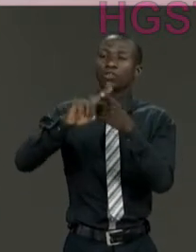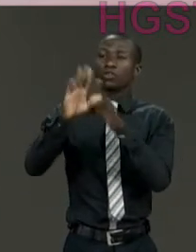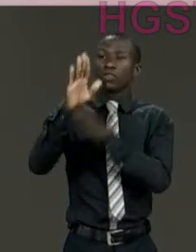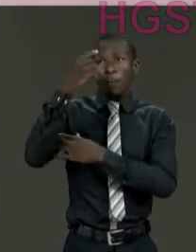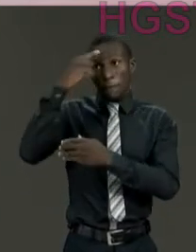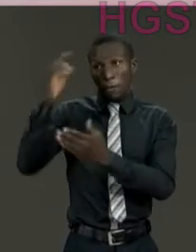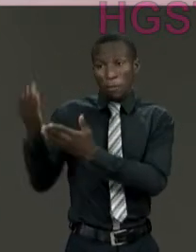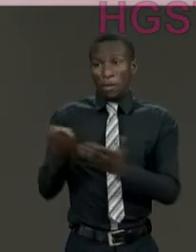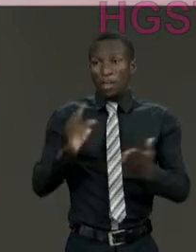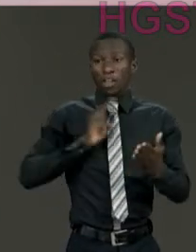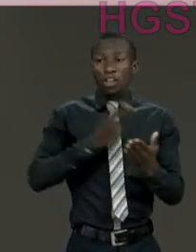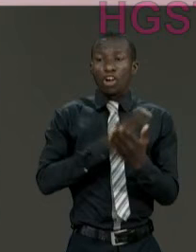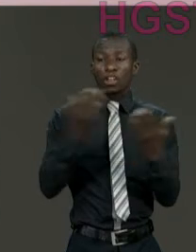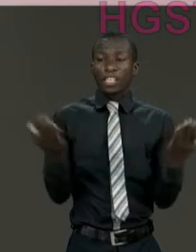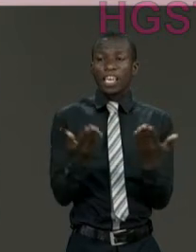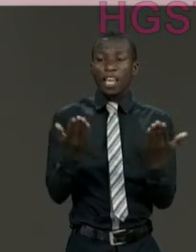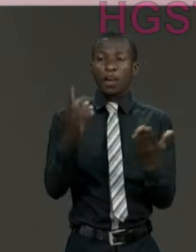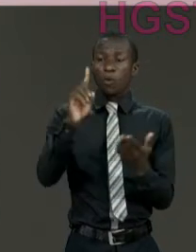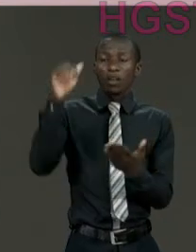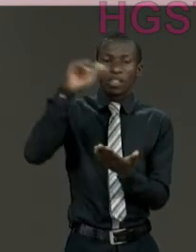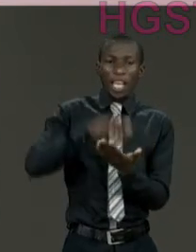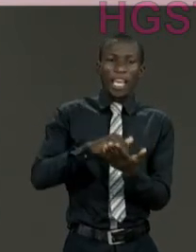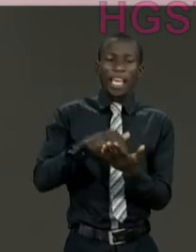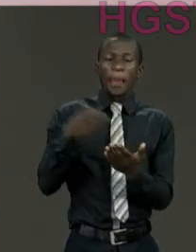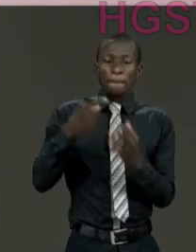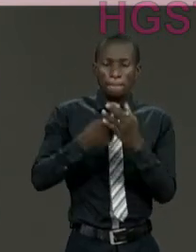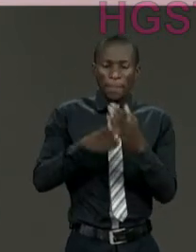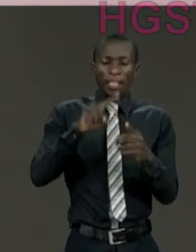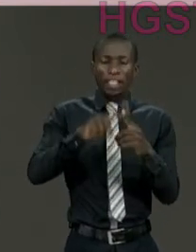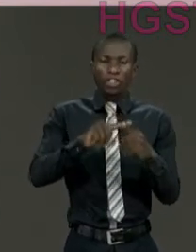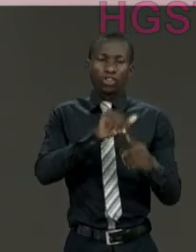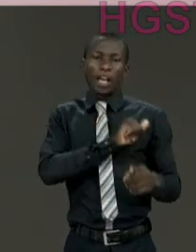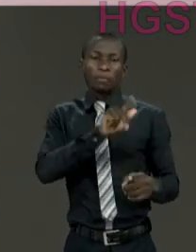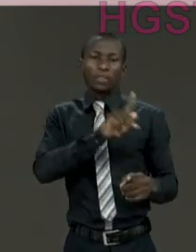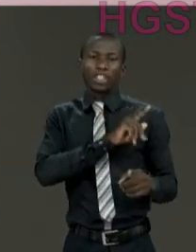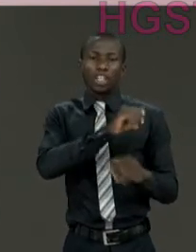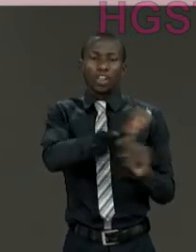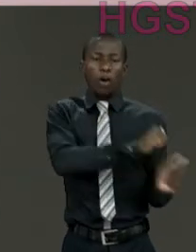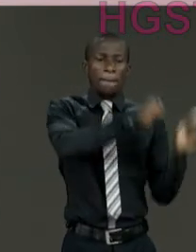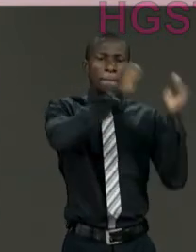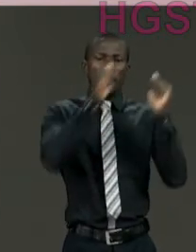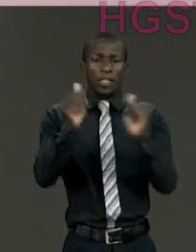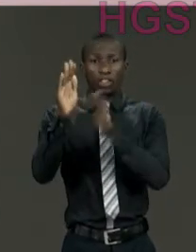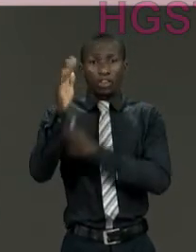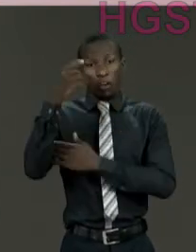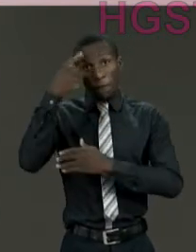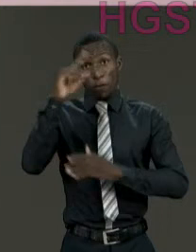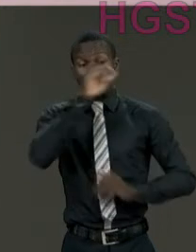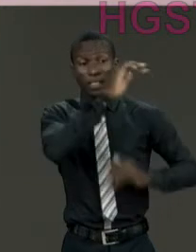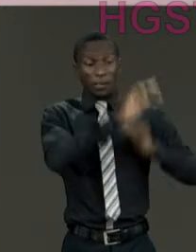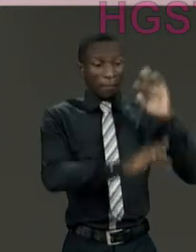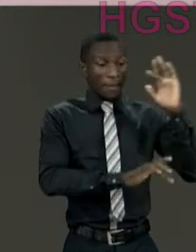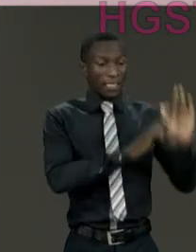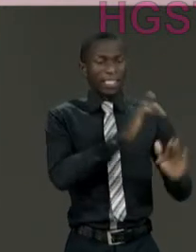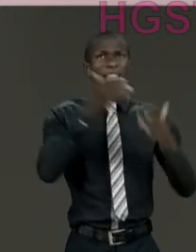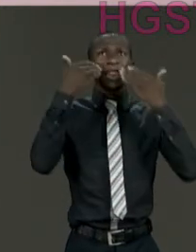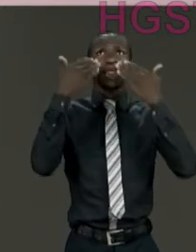here once again. Begin to appreciate the Lord Almighty for His mercy. Thank Him for His